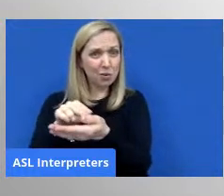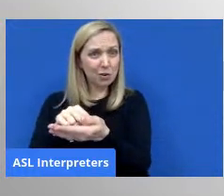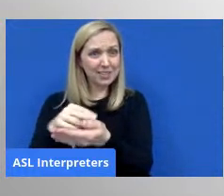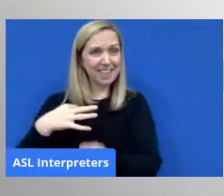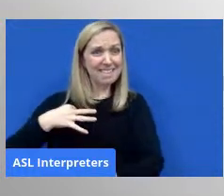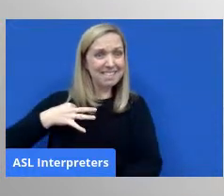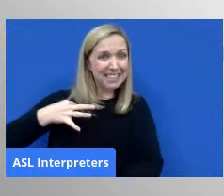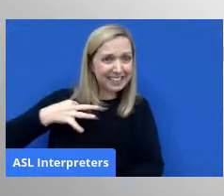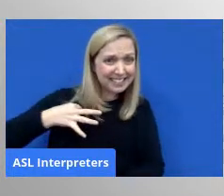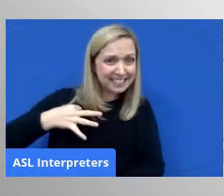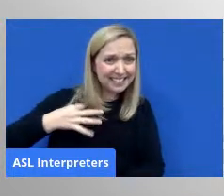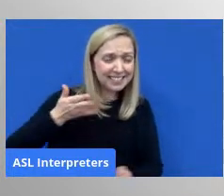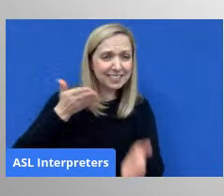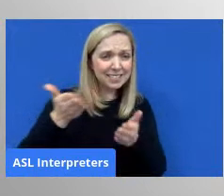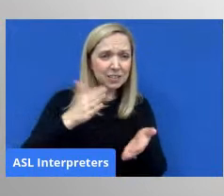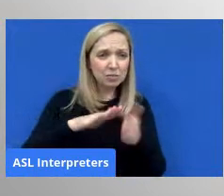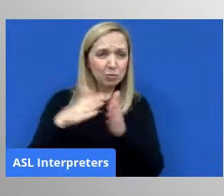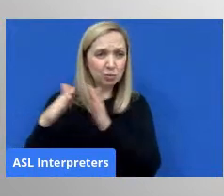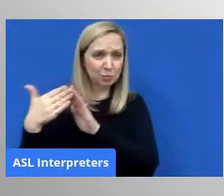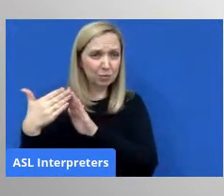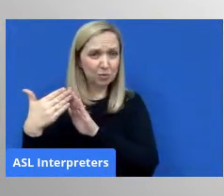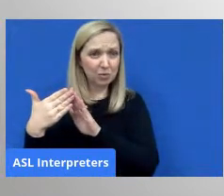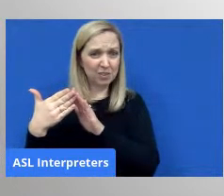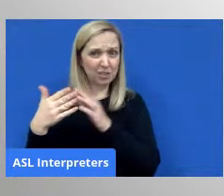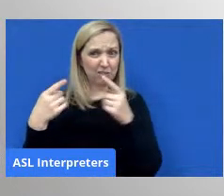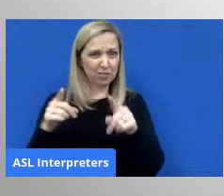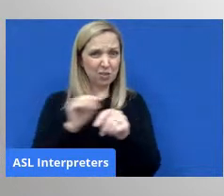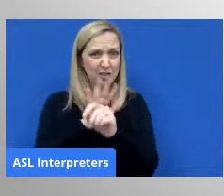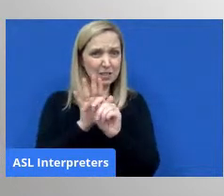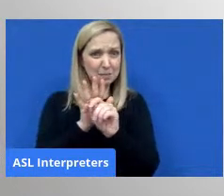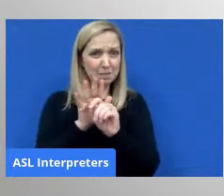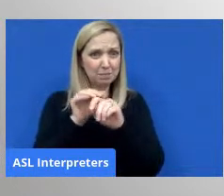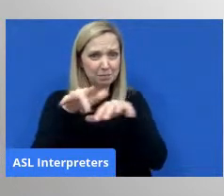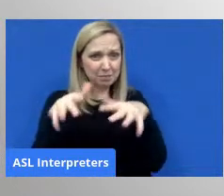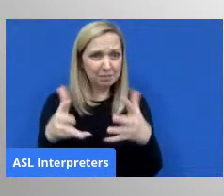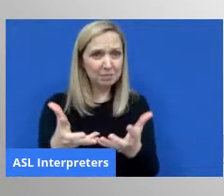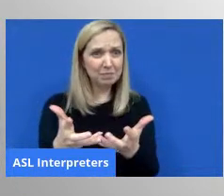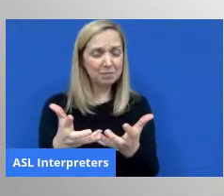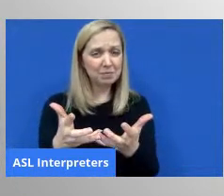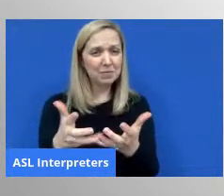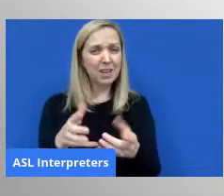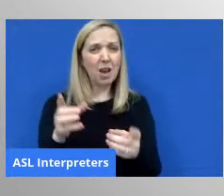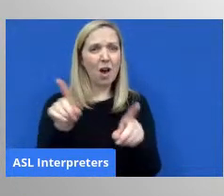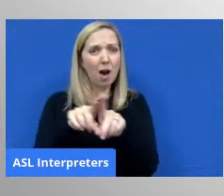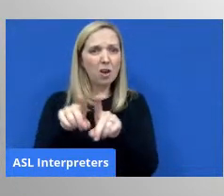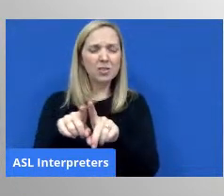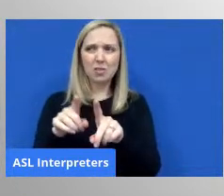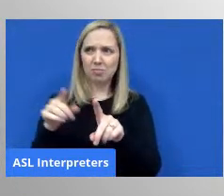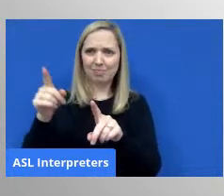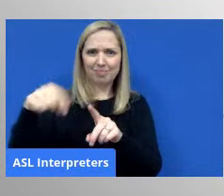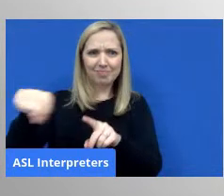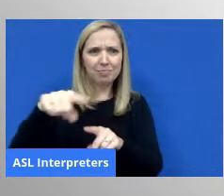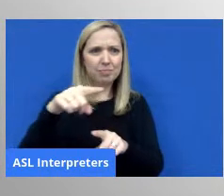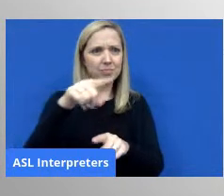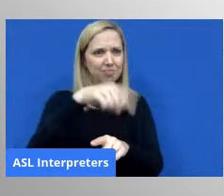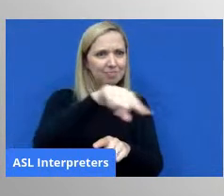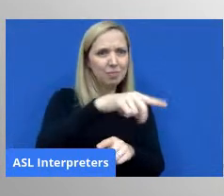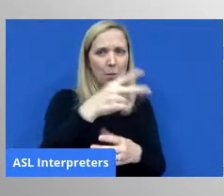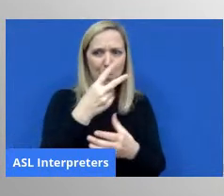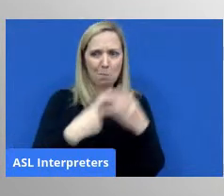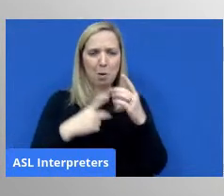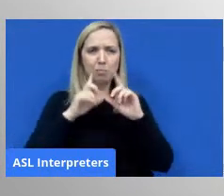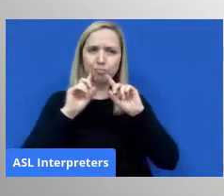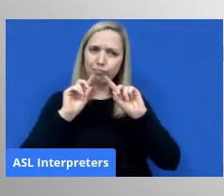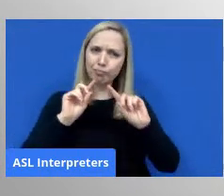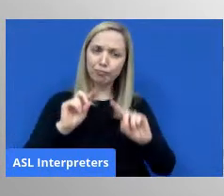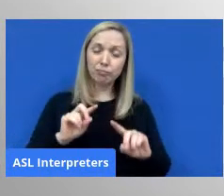pandemic. Our teams have answered thousands of questions from people in the community during this time. They volunteered at testing